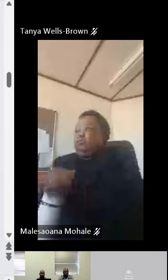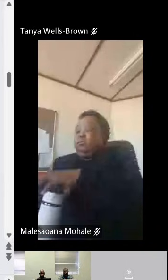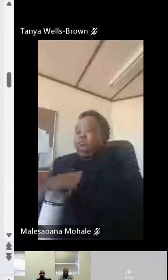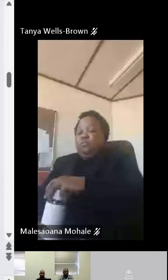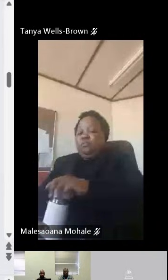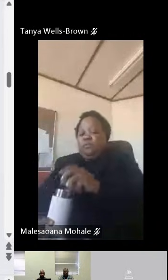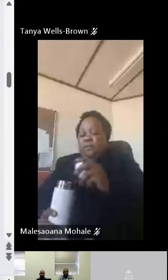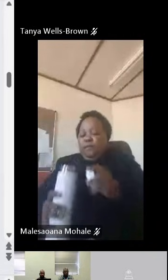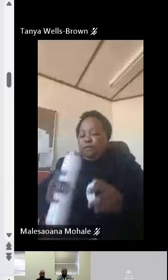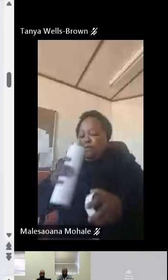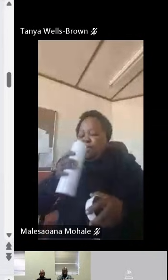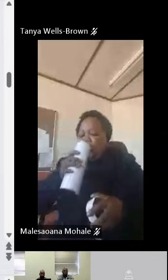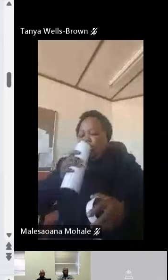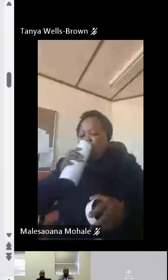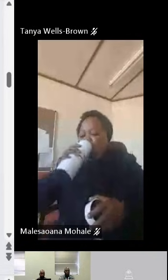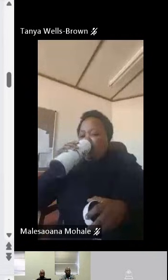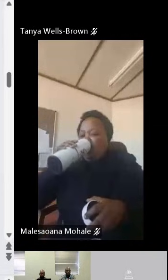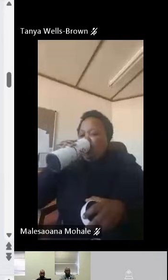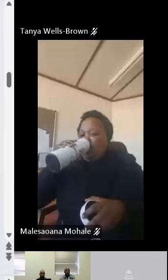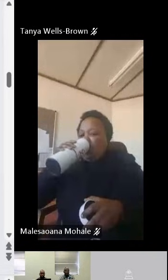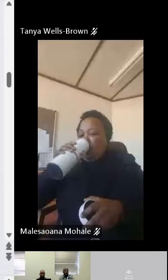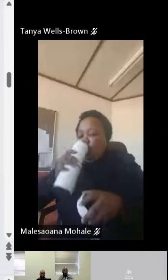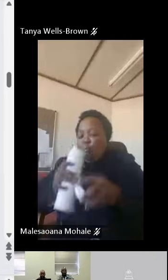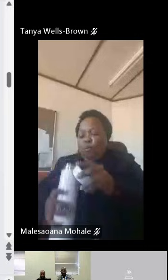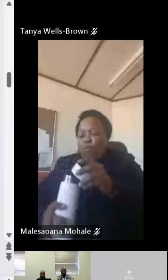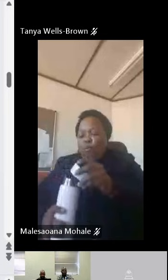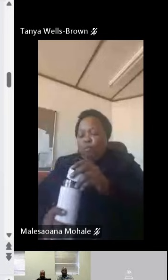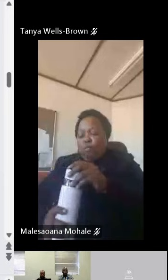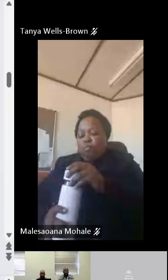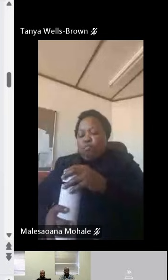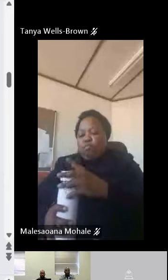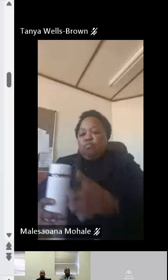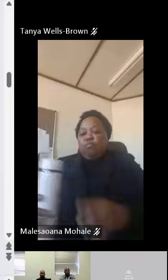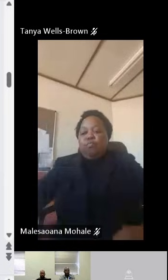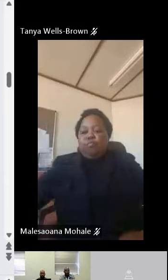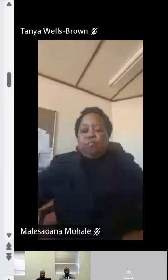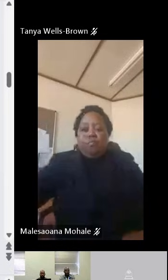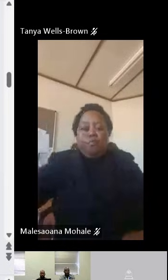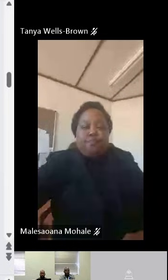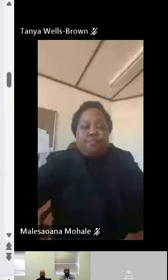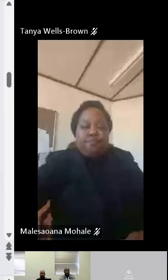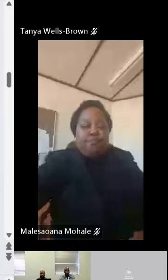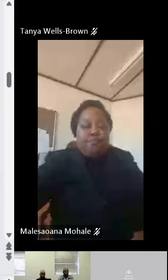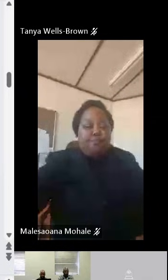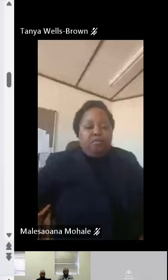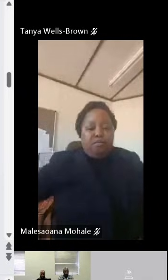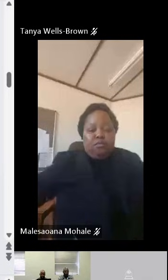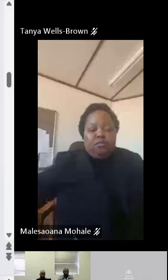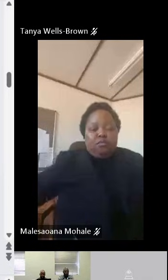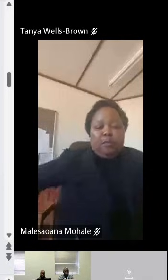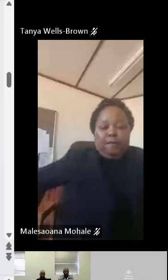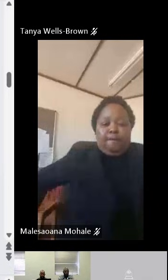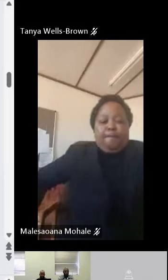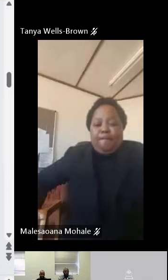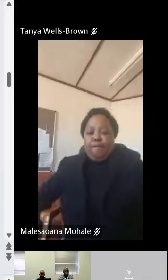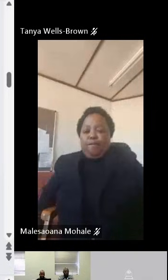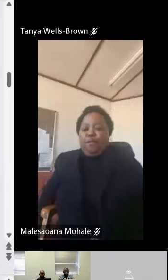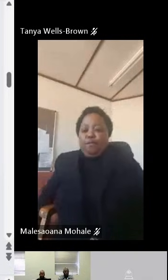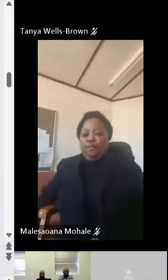So I would like us, as I'm also tasked to also be talking about